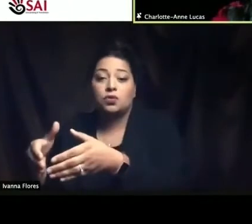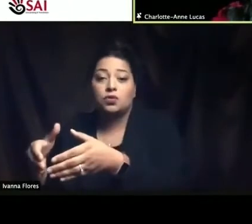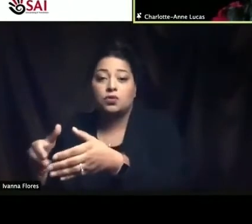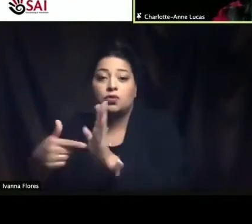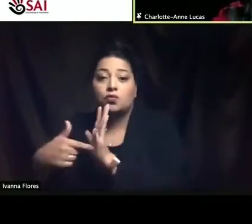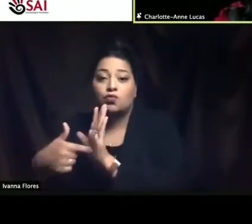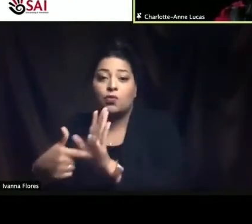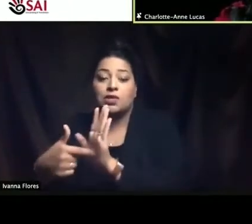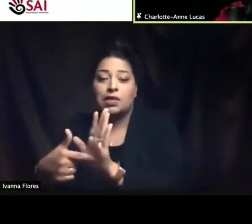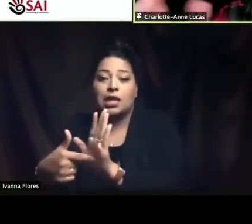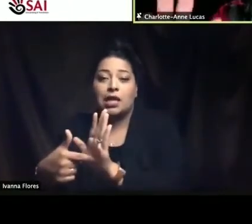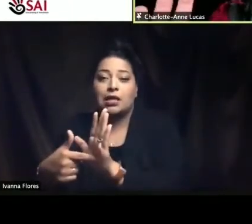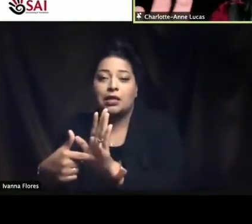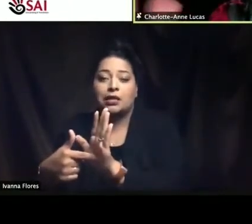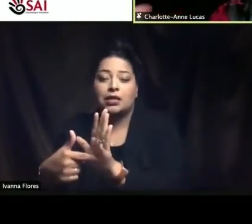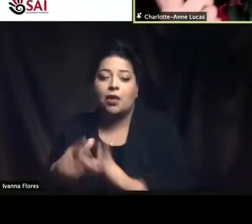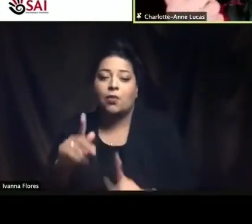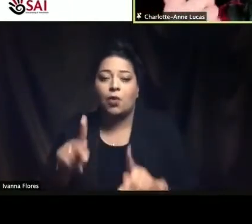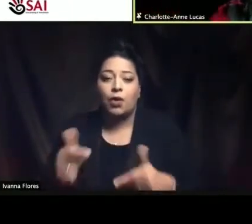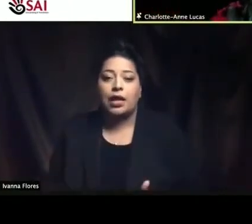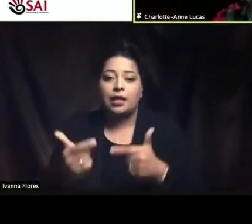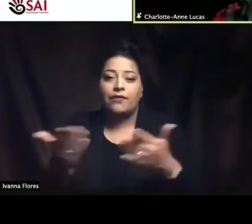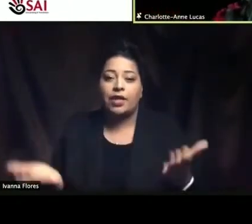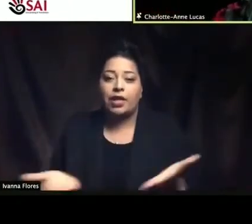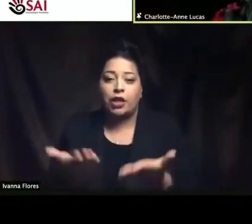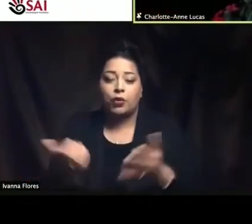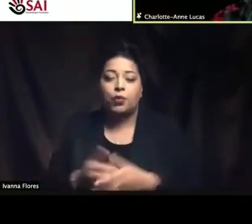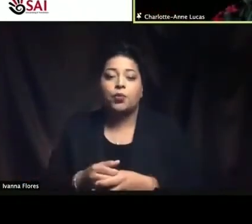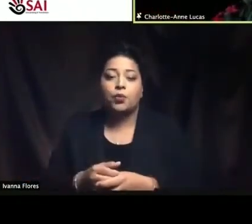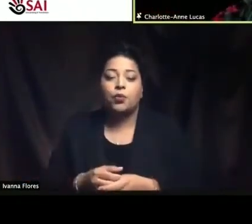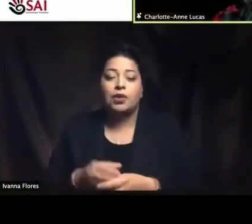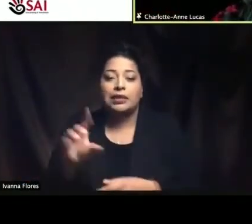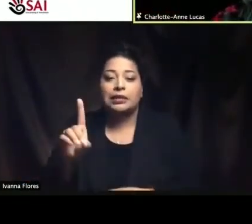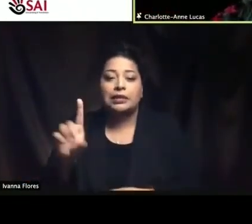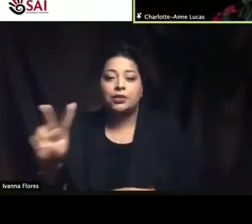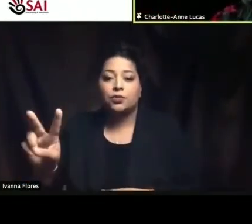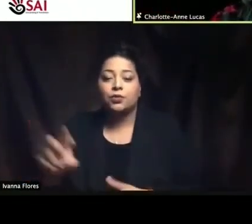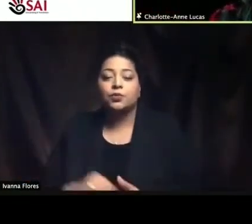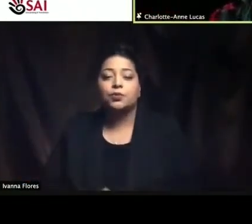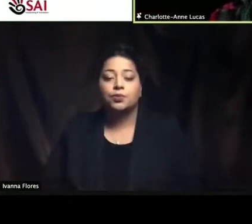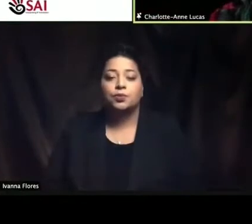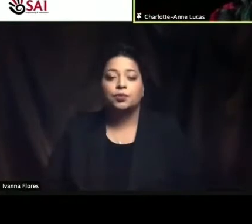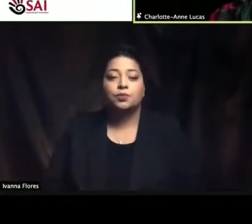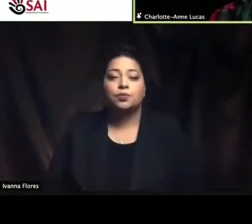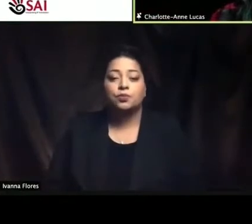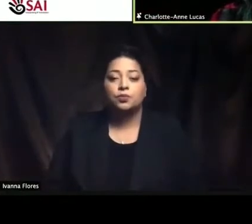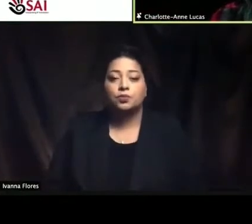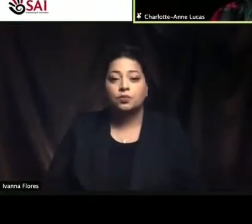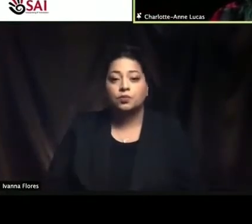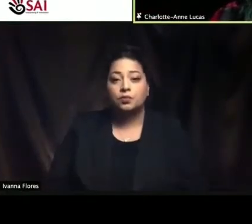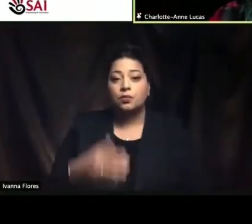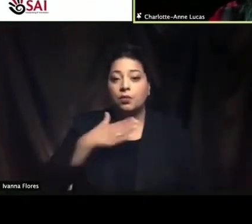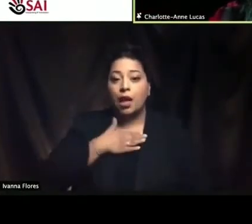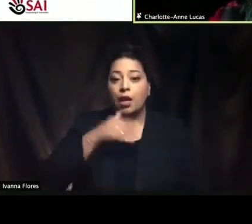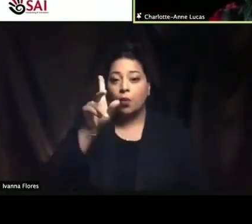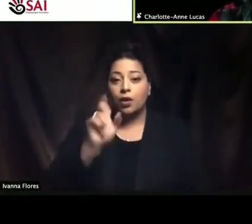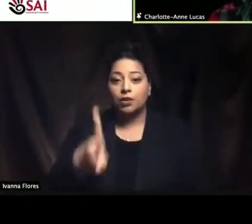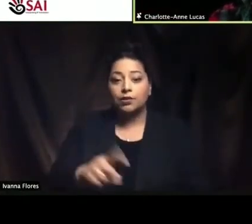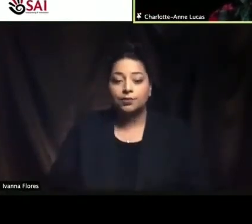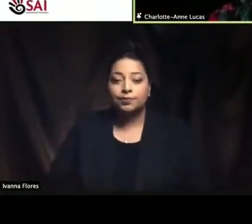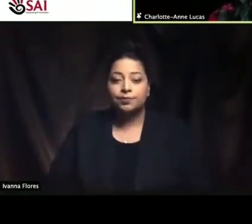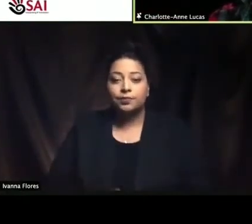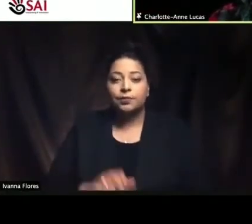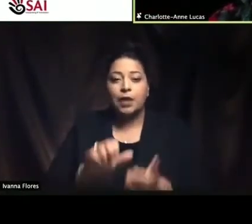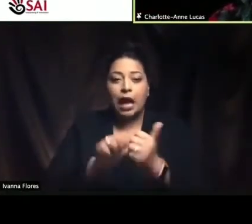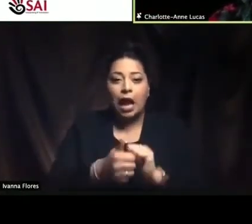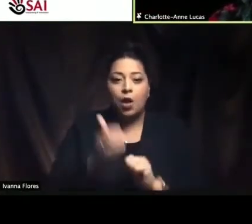represent constituencies, geographic constituencies in the community. So the question is, how will